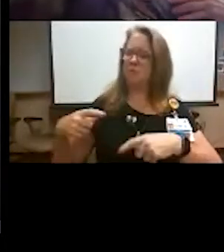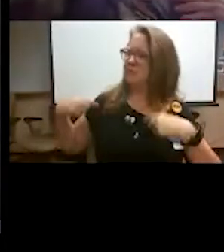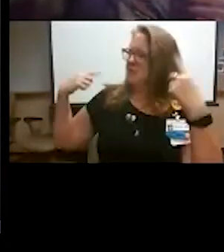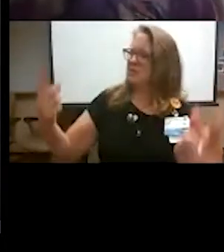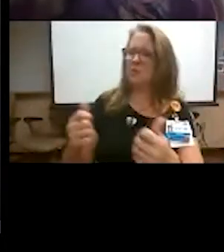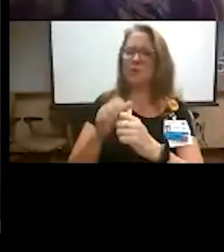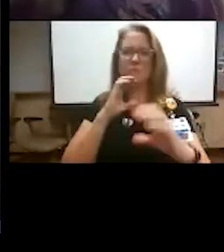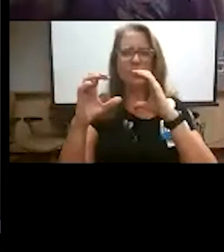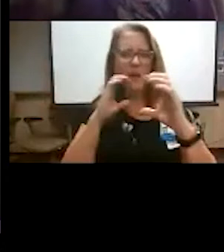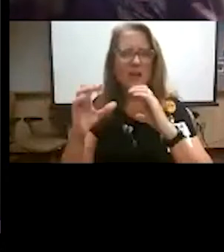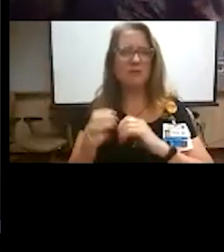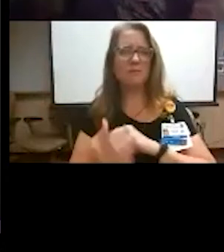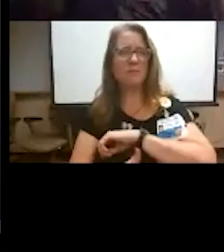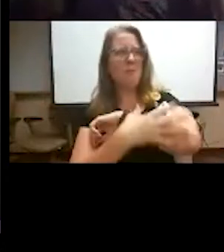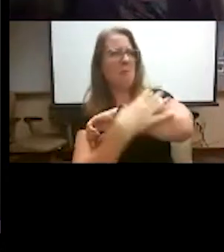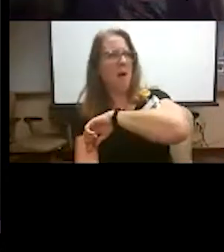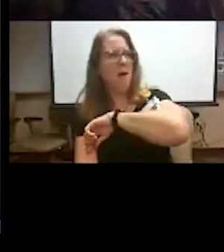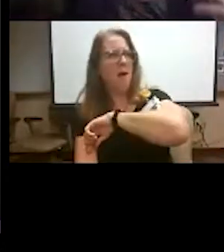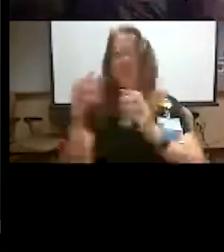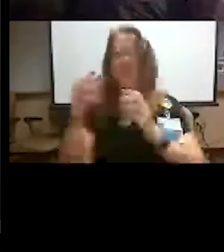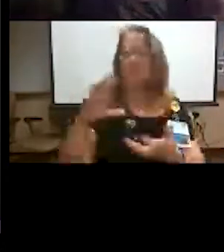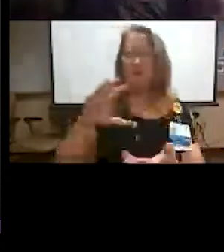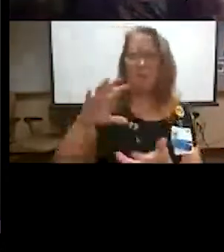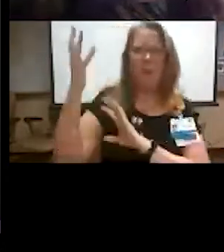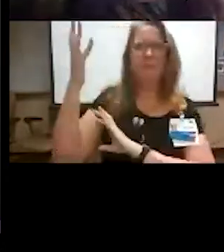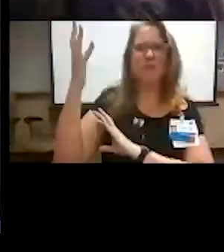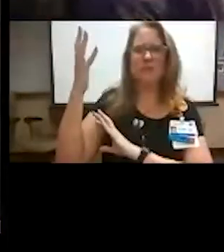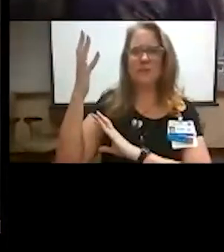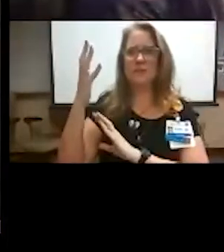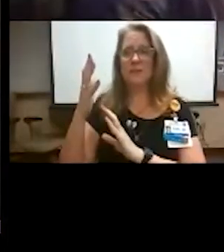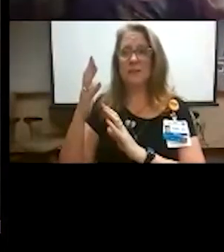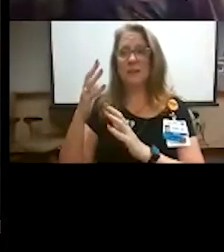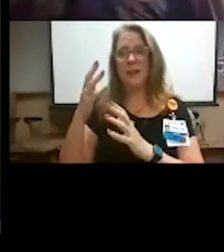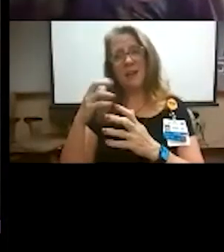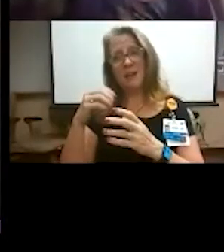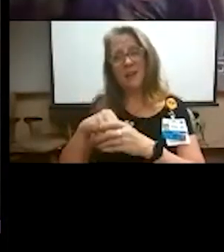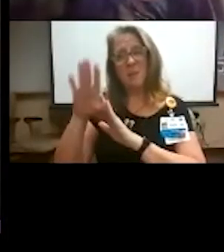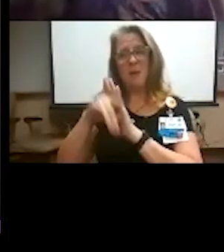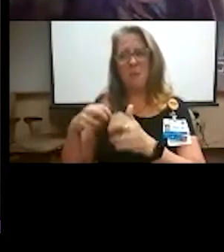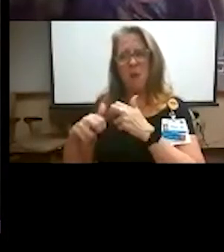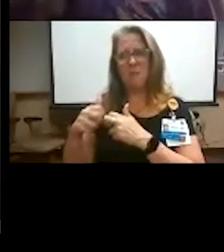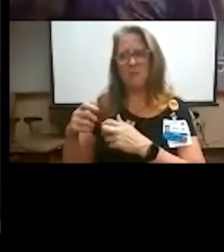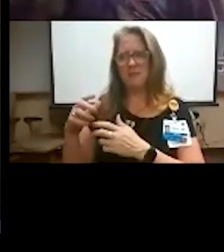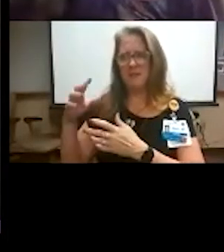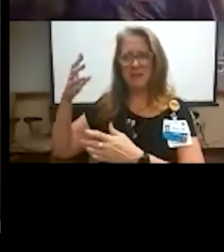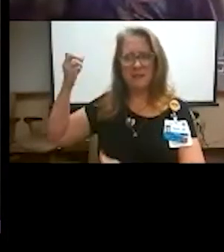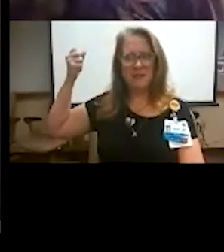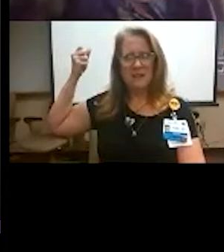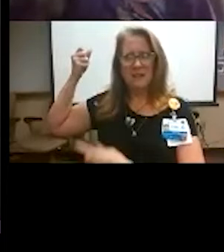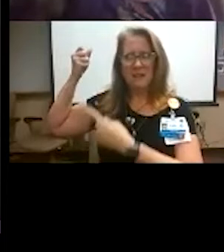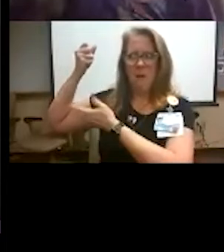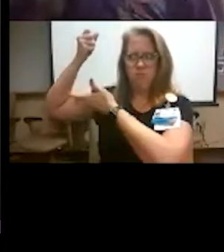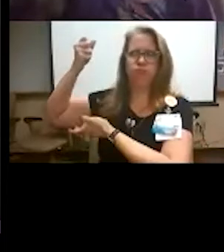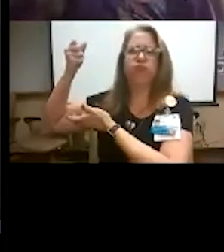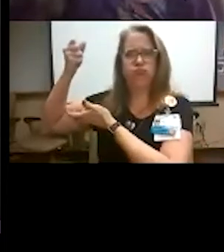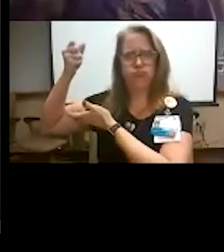and corruption. And of course, in the background, always this huge issue,